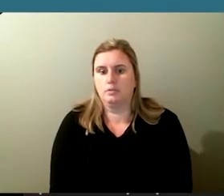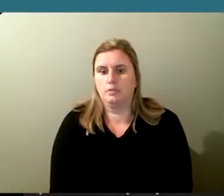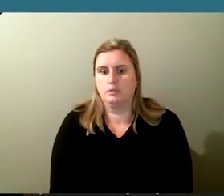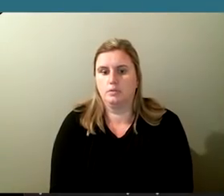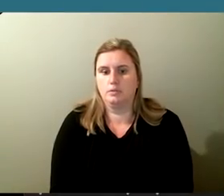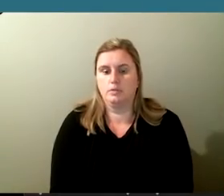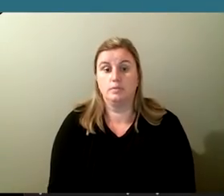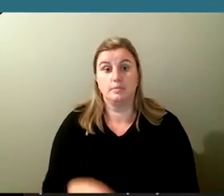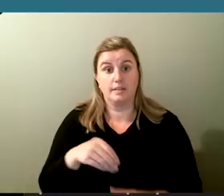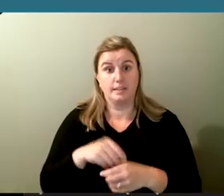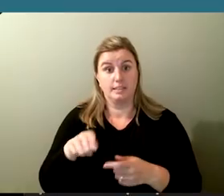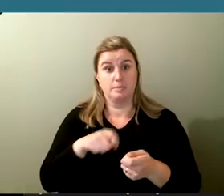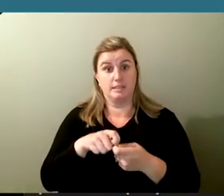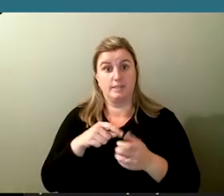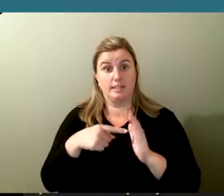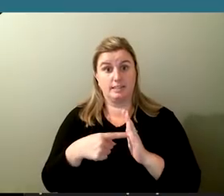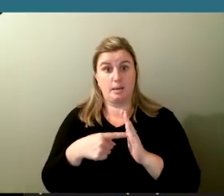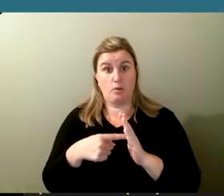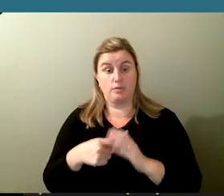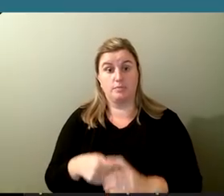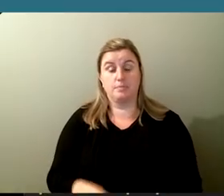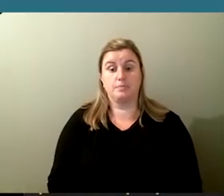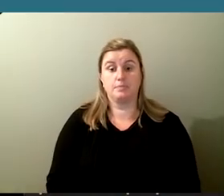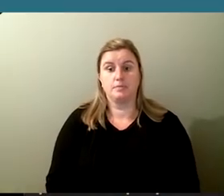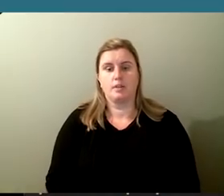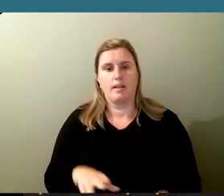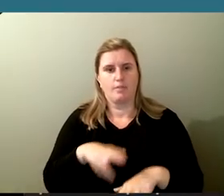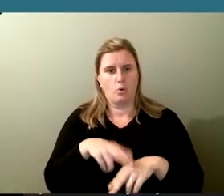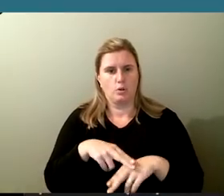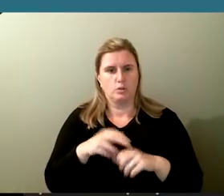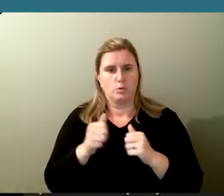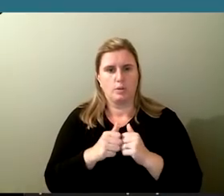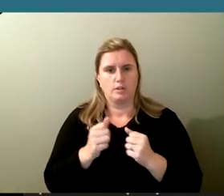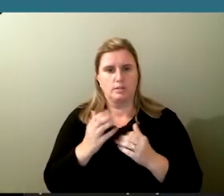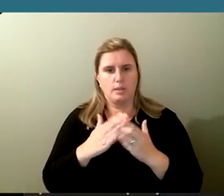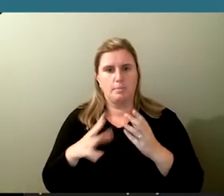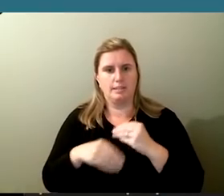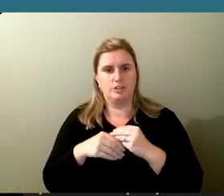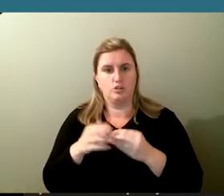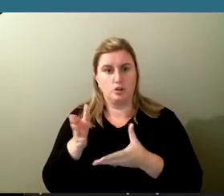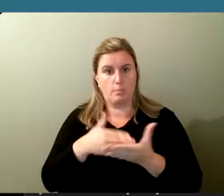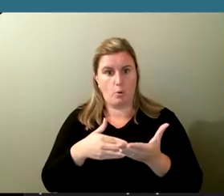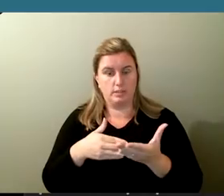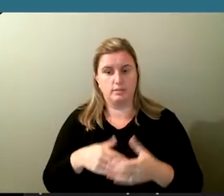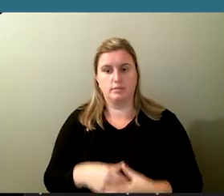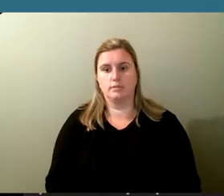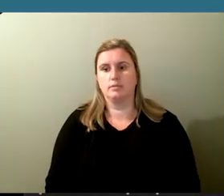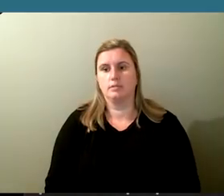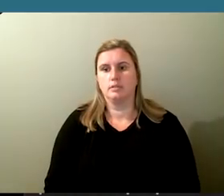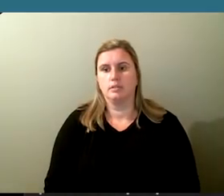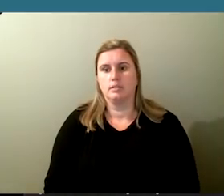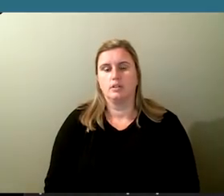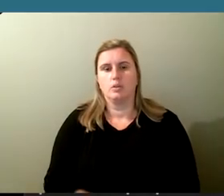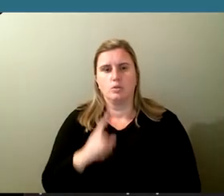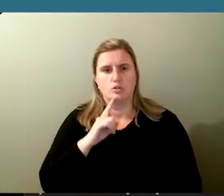So in this specific example, of course, with some additional components, it was